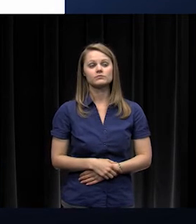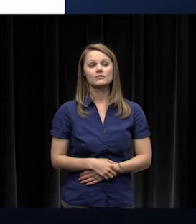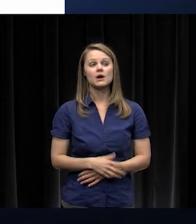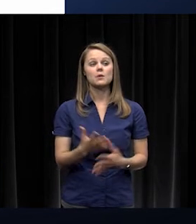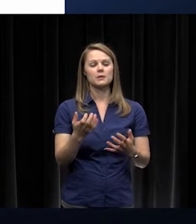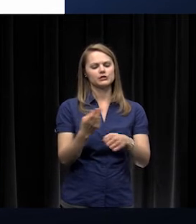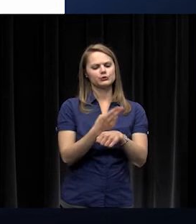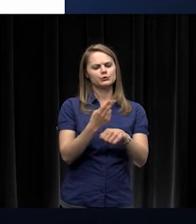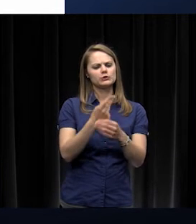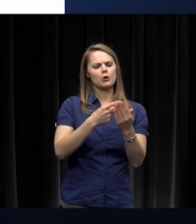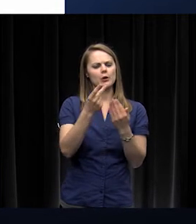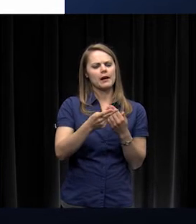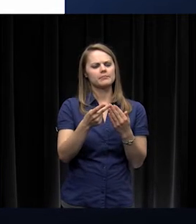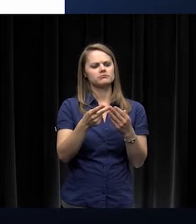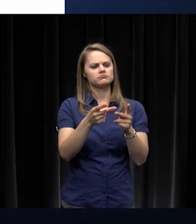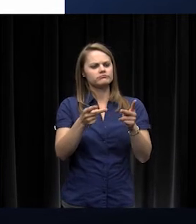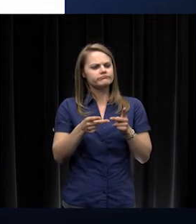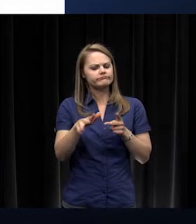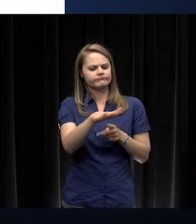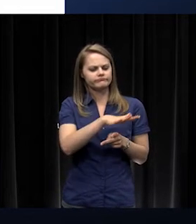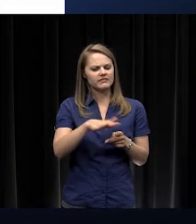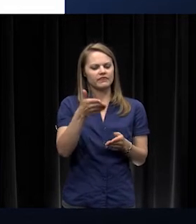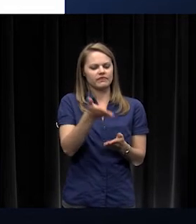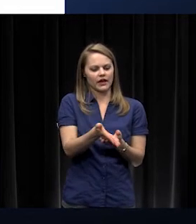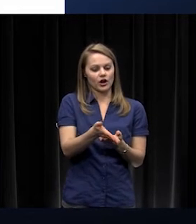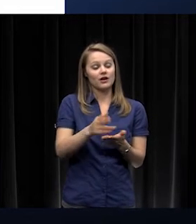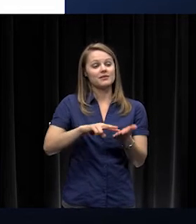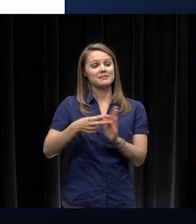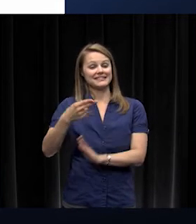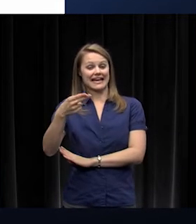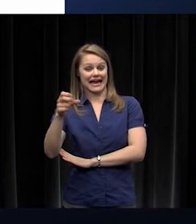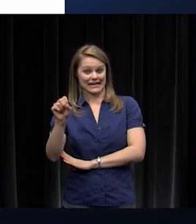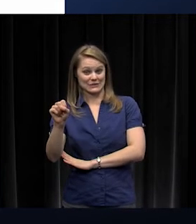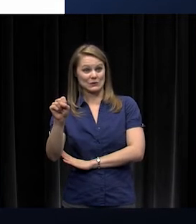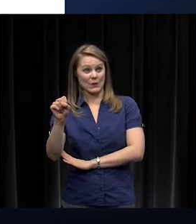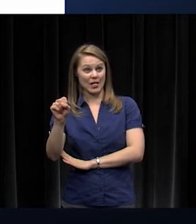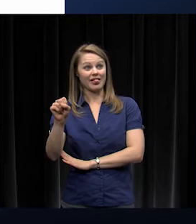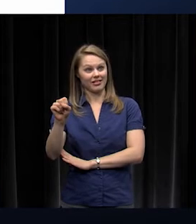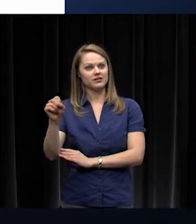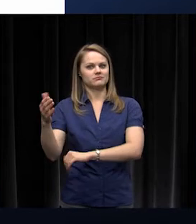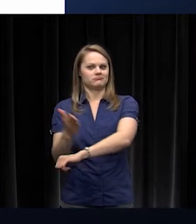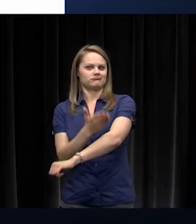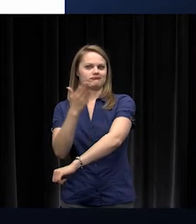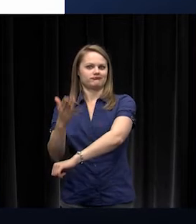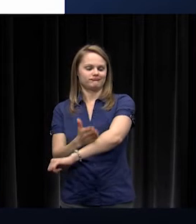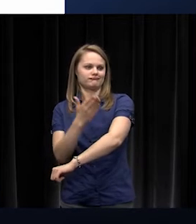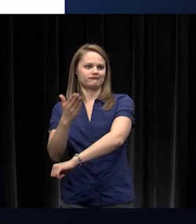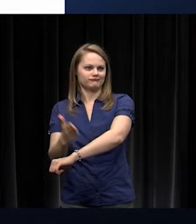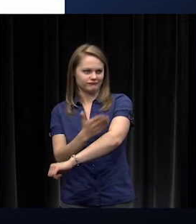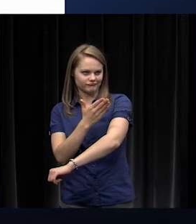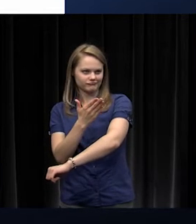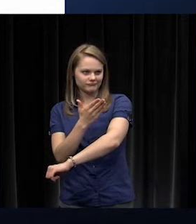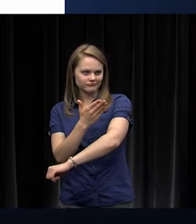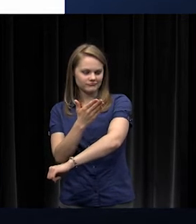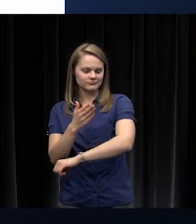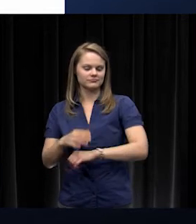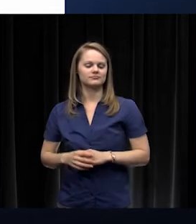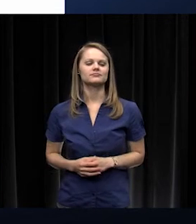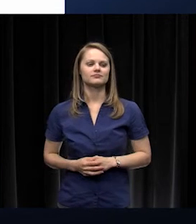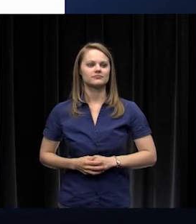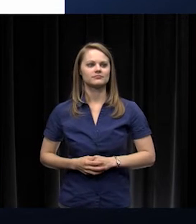there, we are renovating the high school and taking its corridors out of the center of the building and now moving it outboard